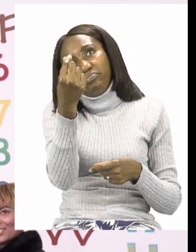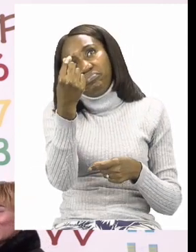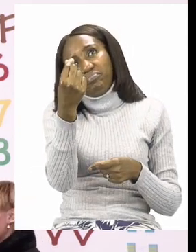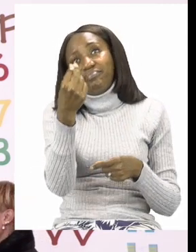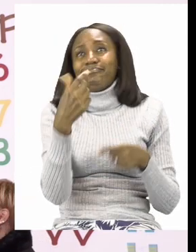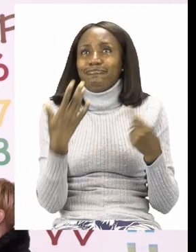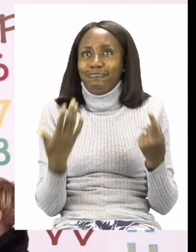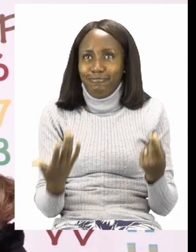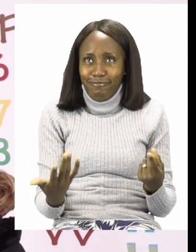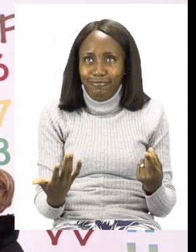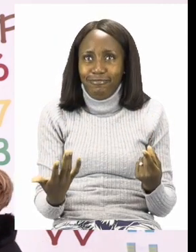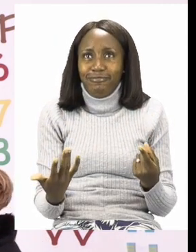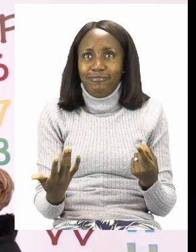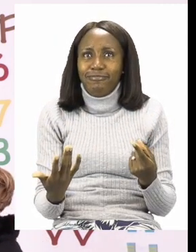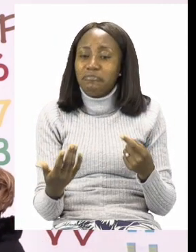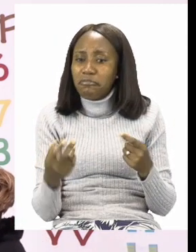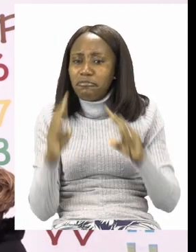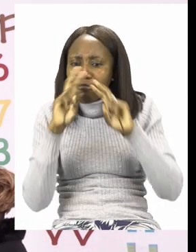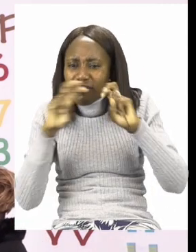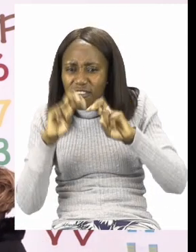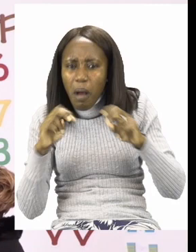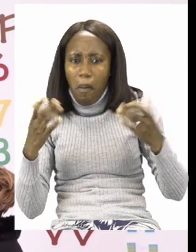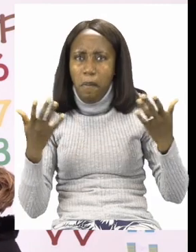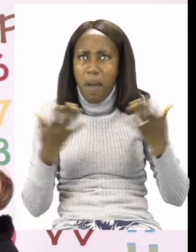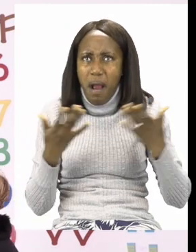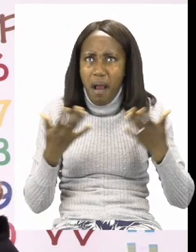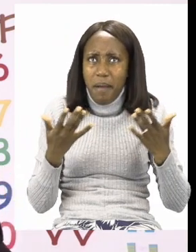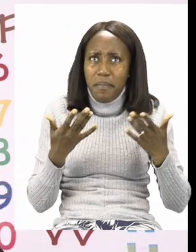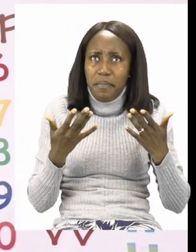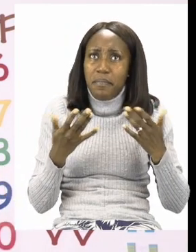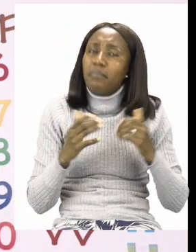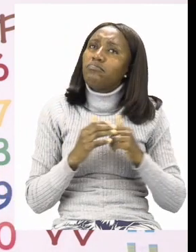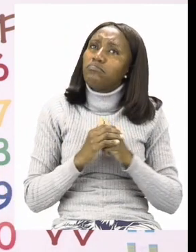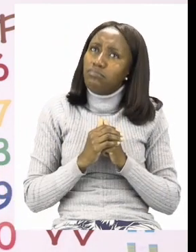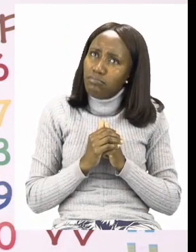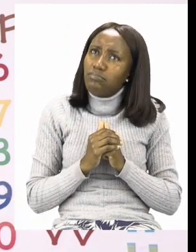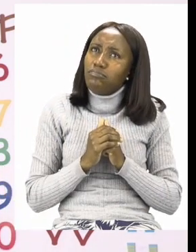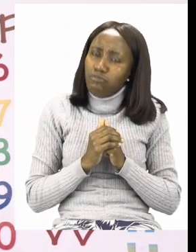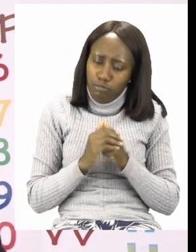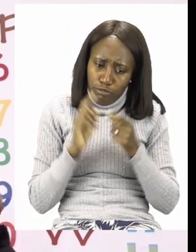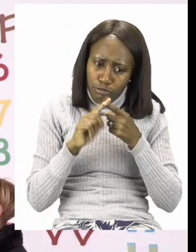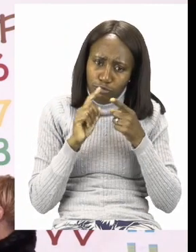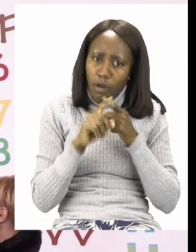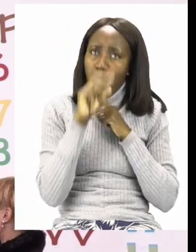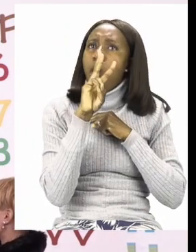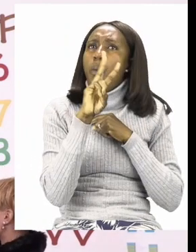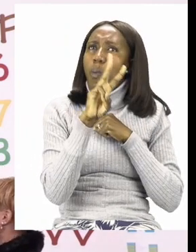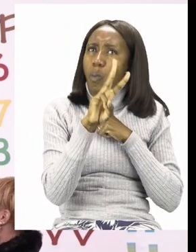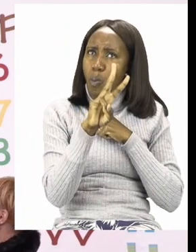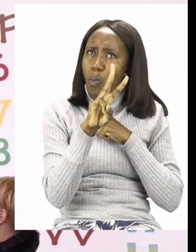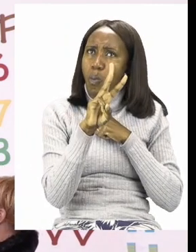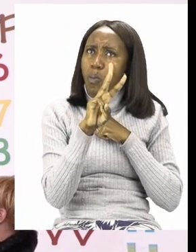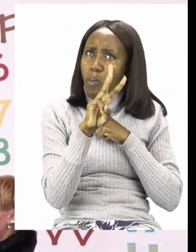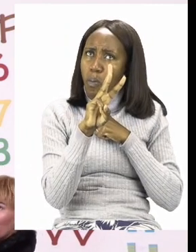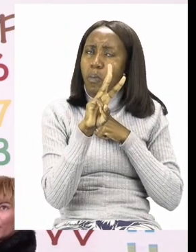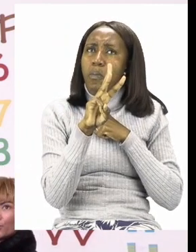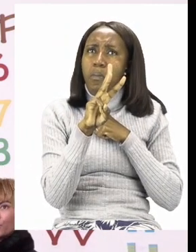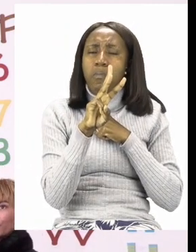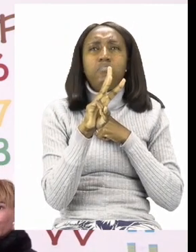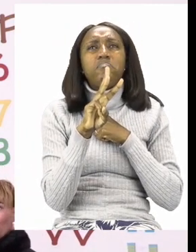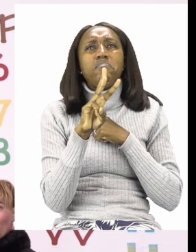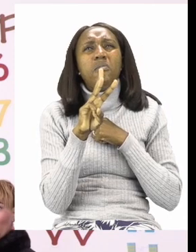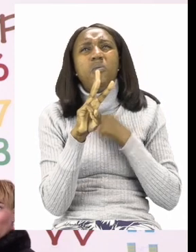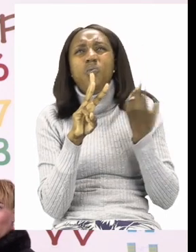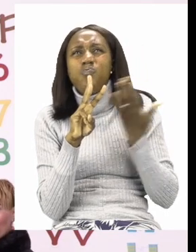Right, let's look at the puzzle. We find our first letter, which is a